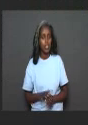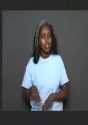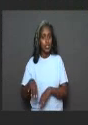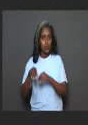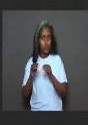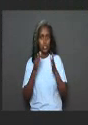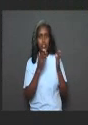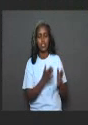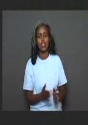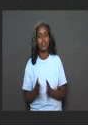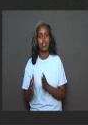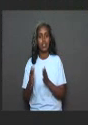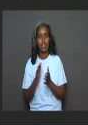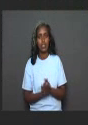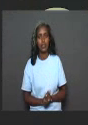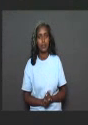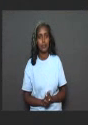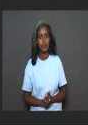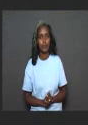Students, let's get ready.